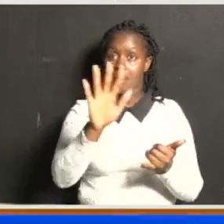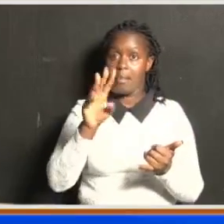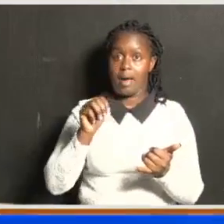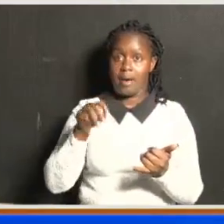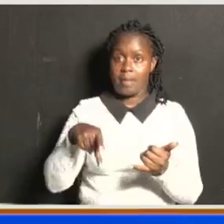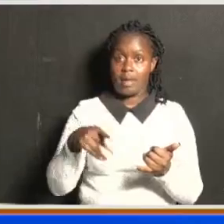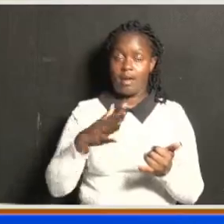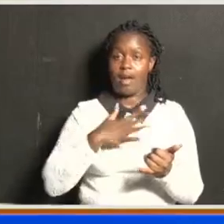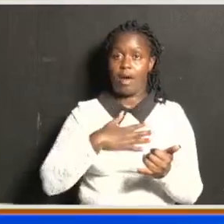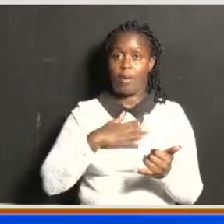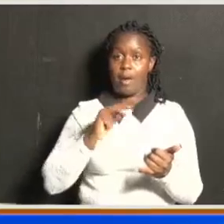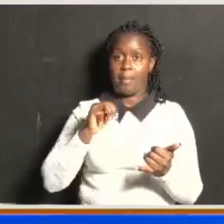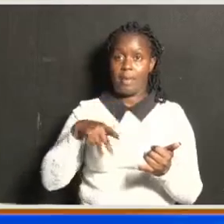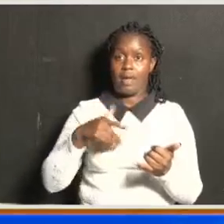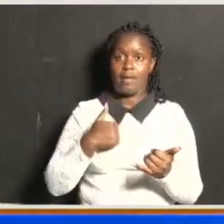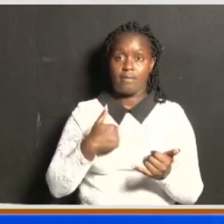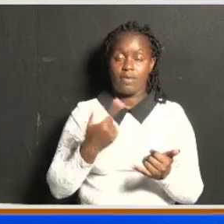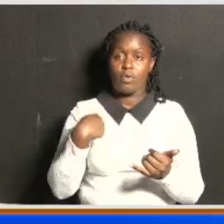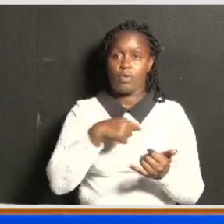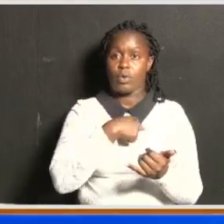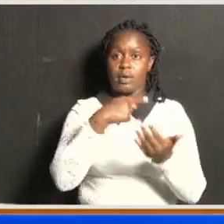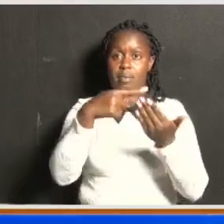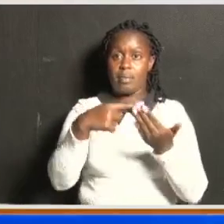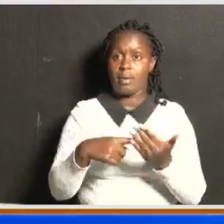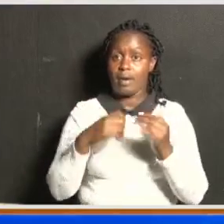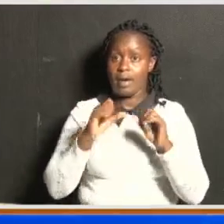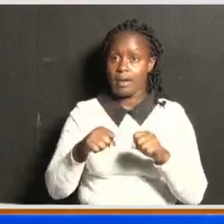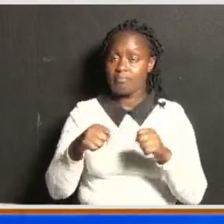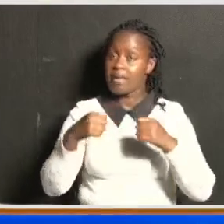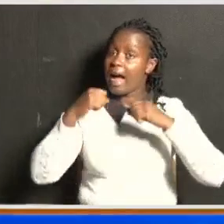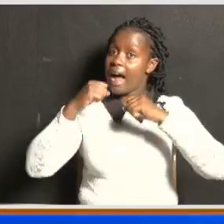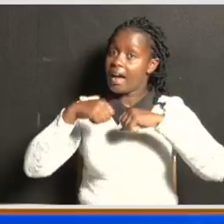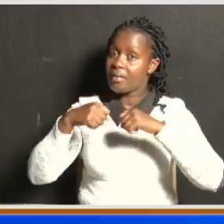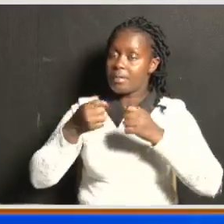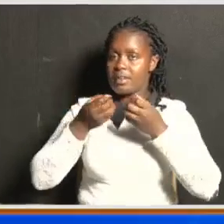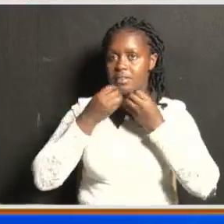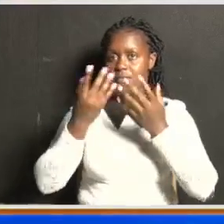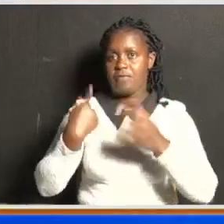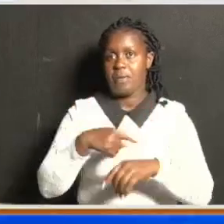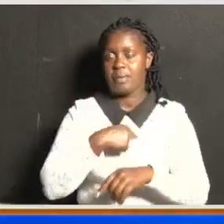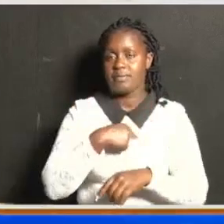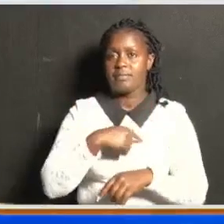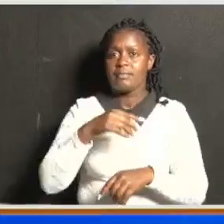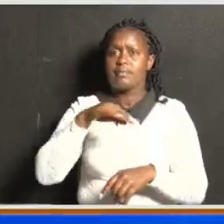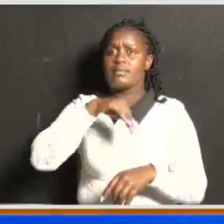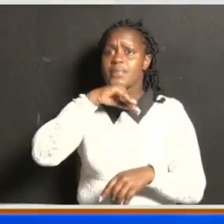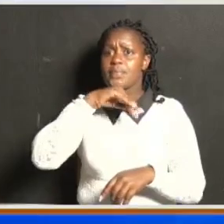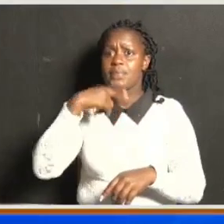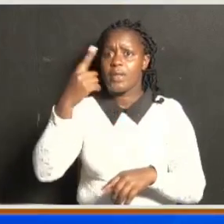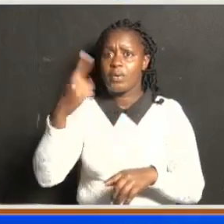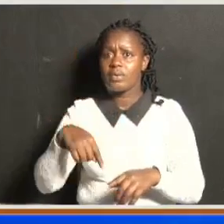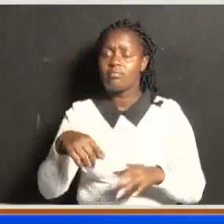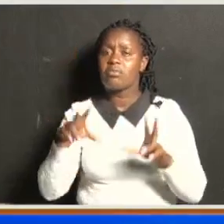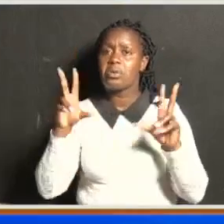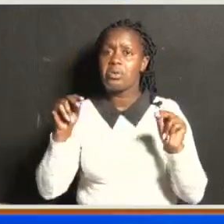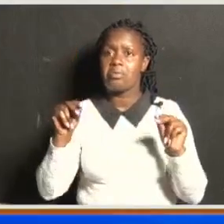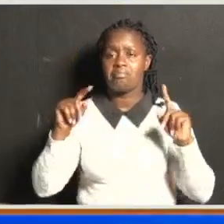tuko na wetu, msugumuze. Ile mtakubaliana, mtuarifu. Mzee amesema hapana, wacha arudi kwa